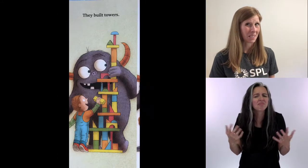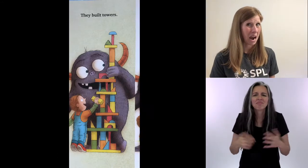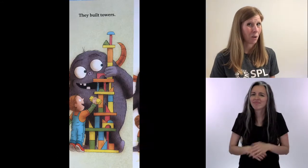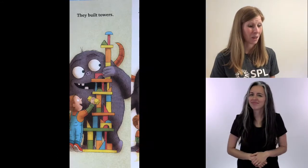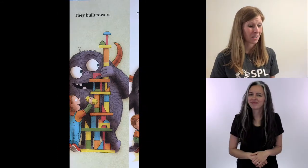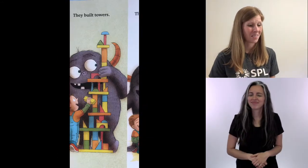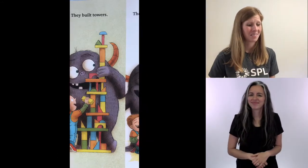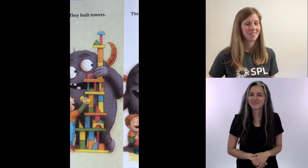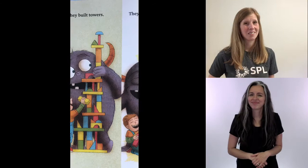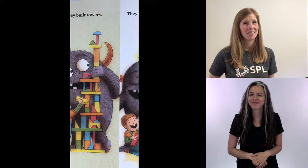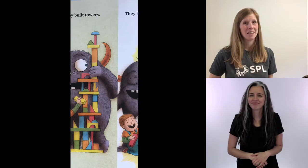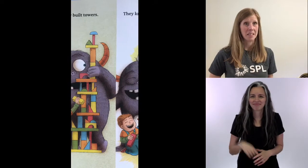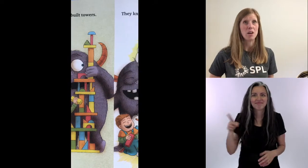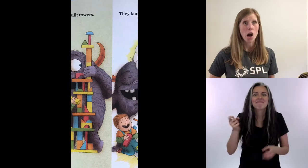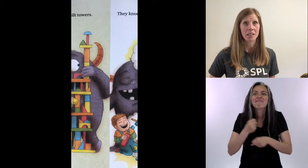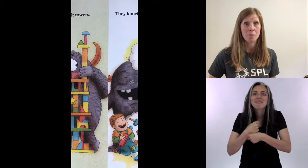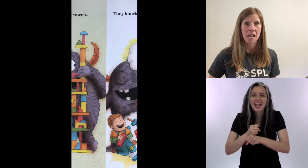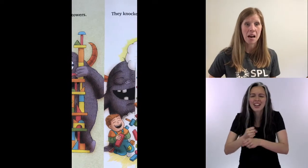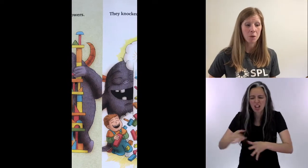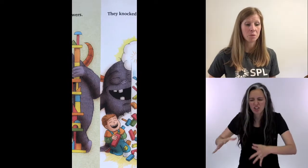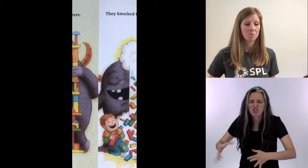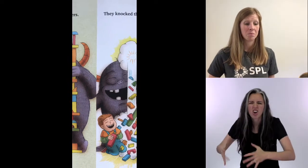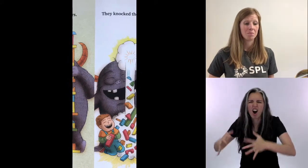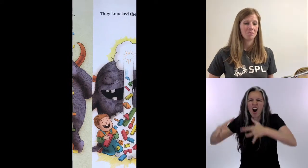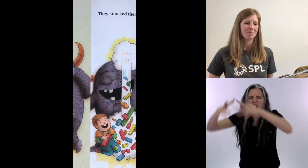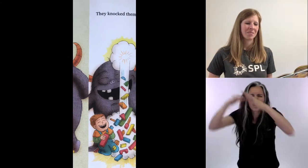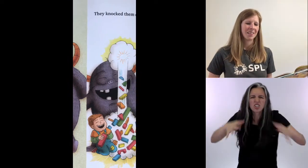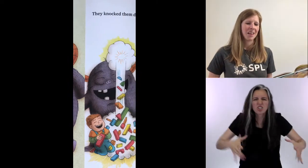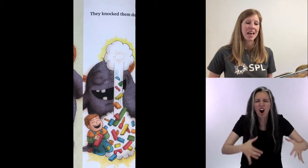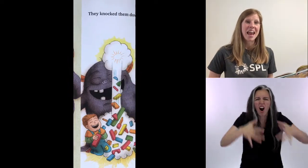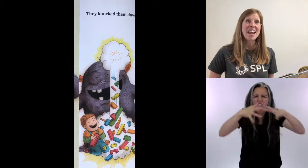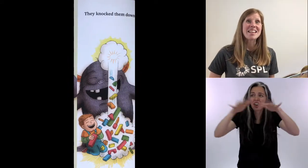They built towers. They knocked them down.